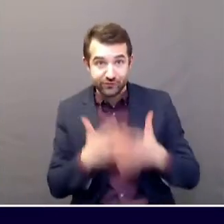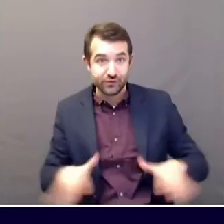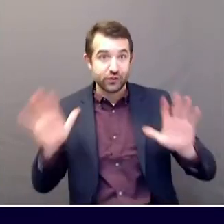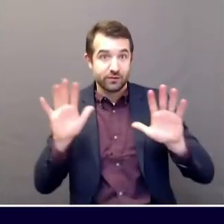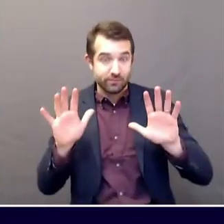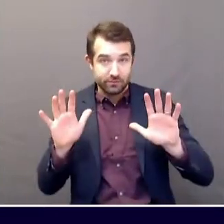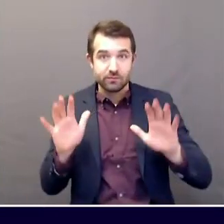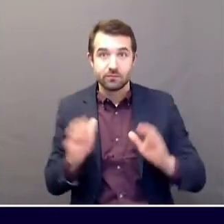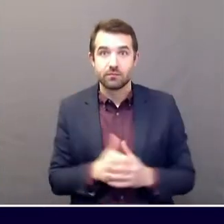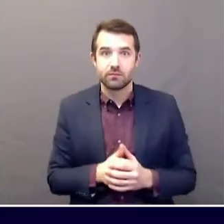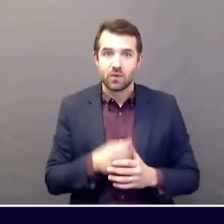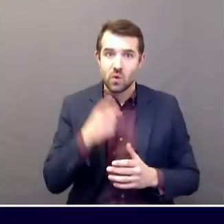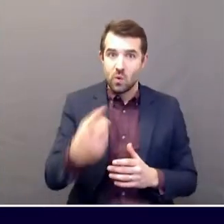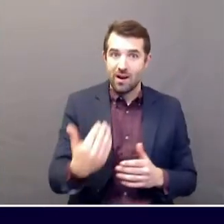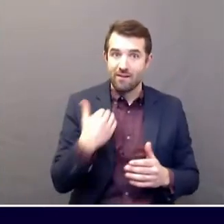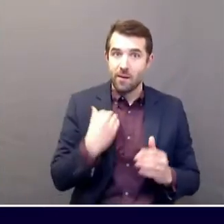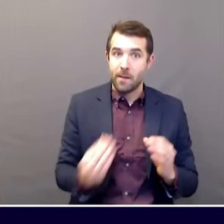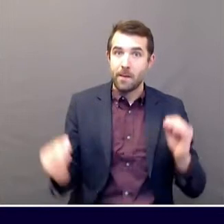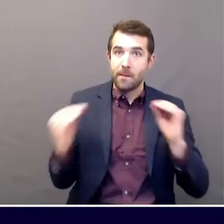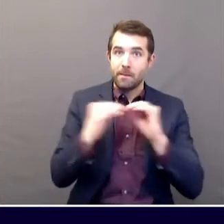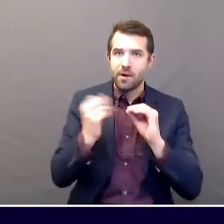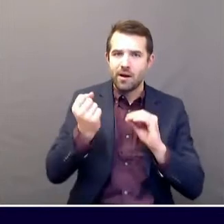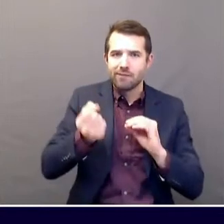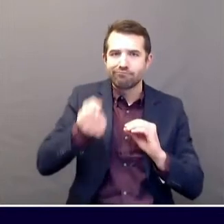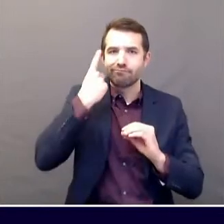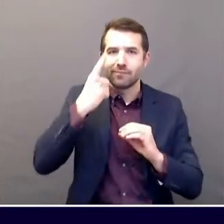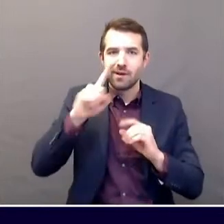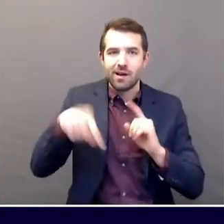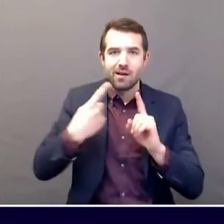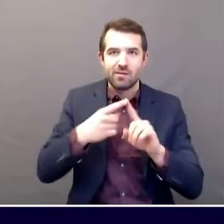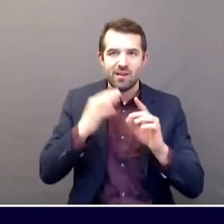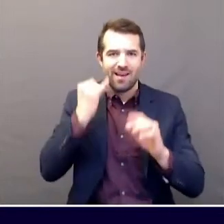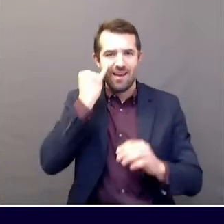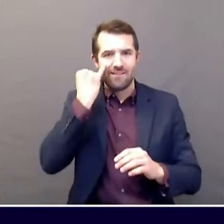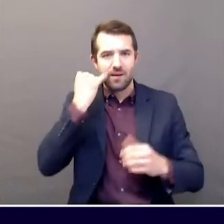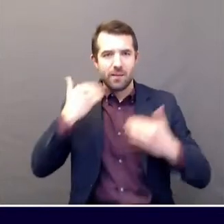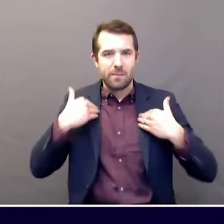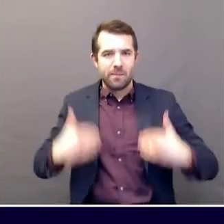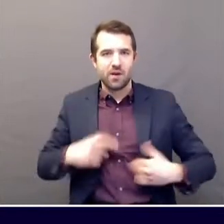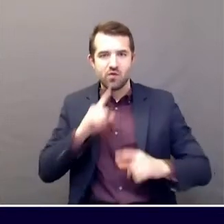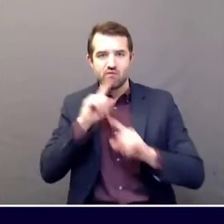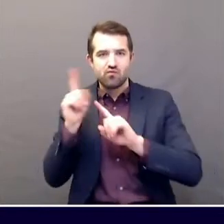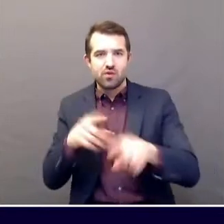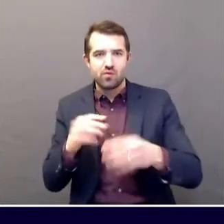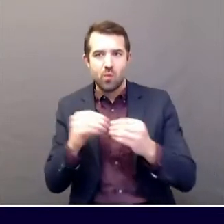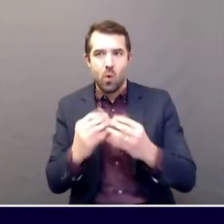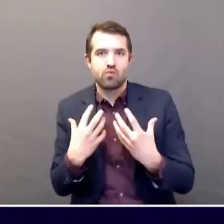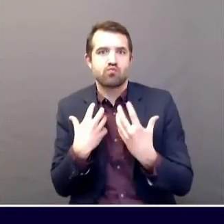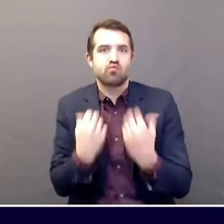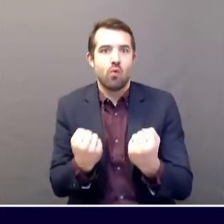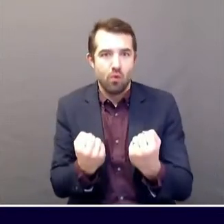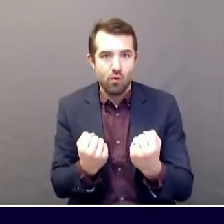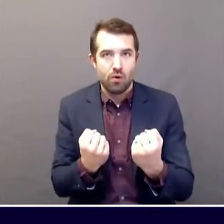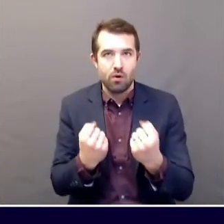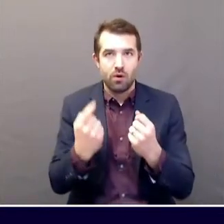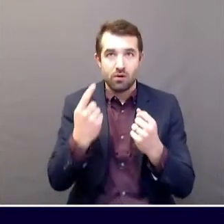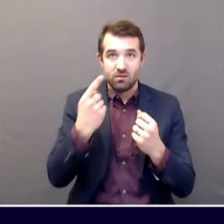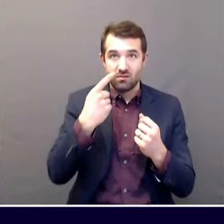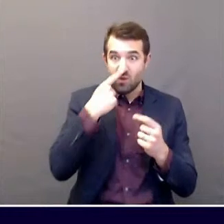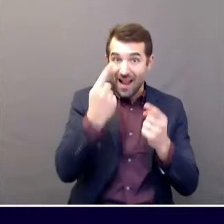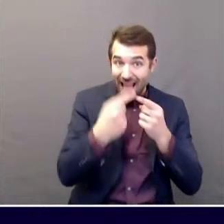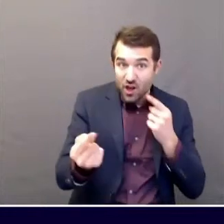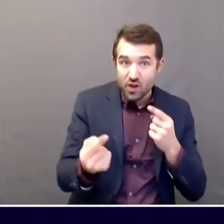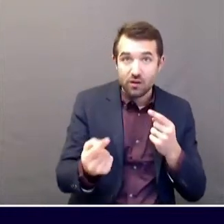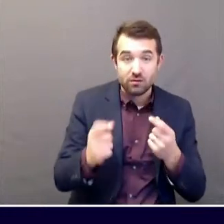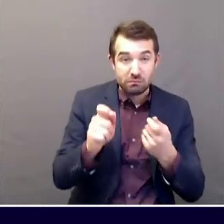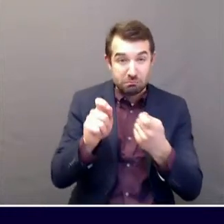think you mentioned a while back that perhaps shellfish allergies might predispose. No? Okay. But is it known